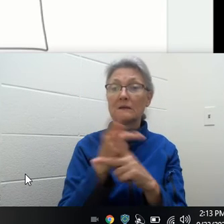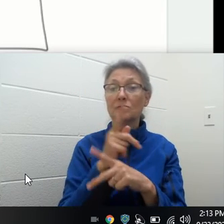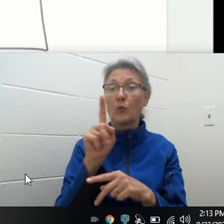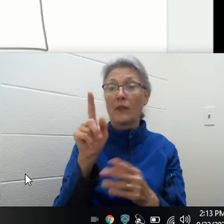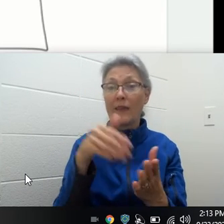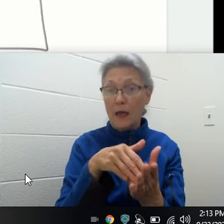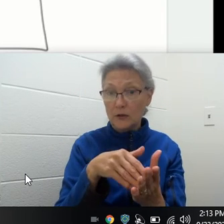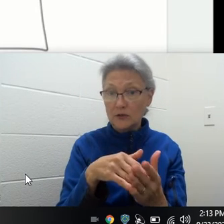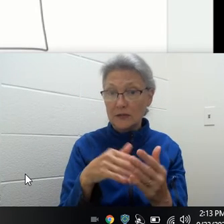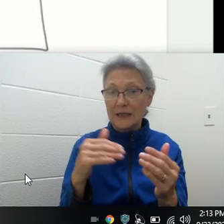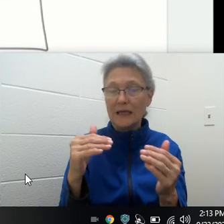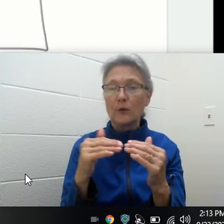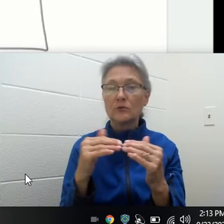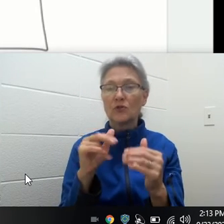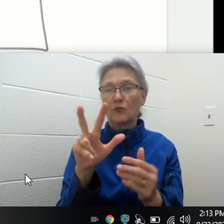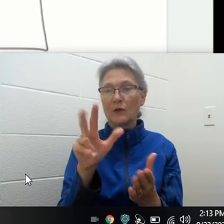is